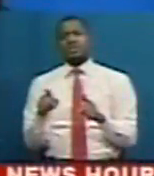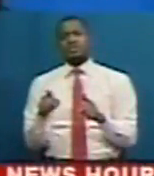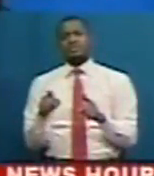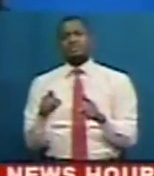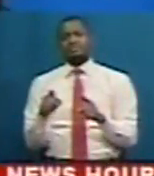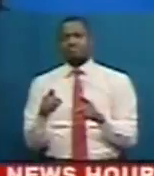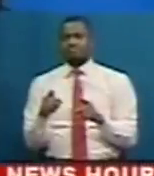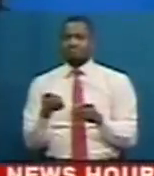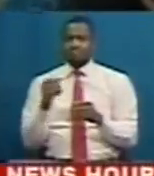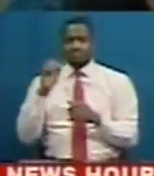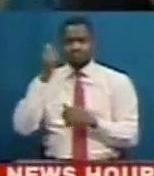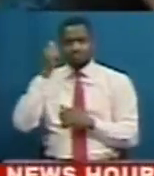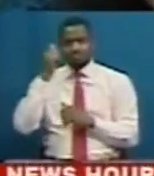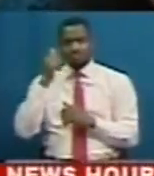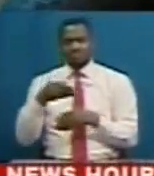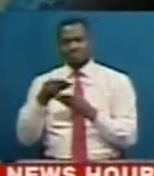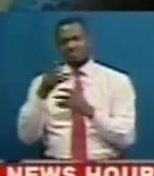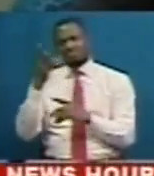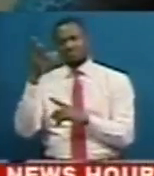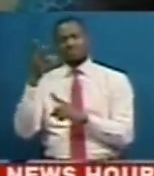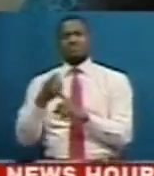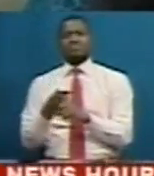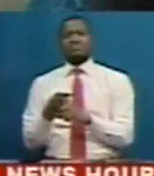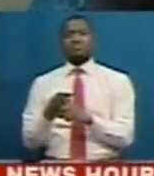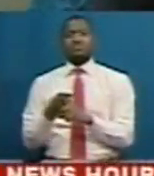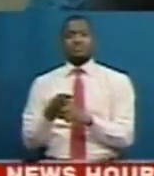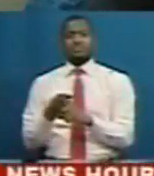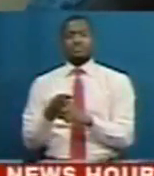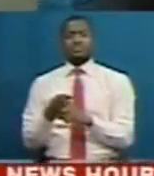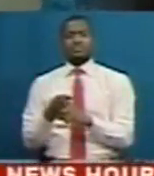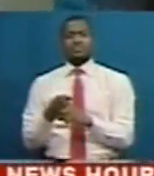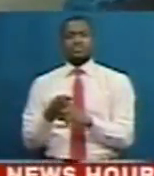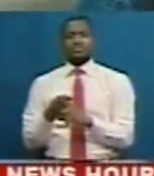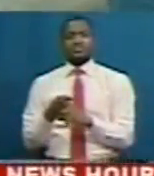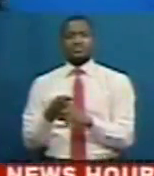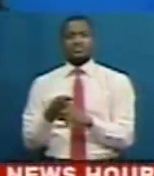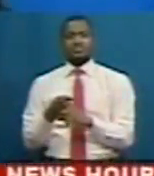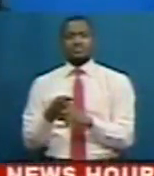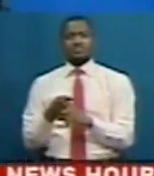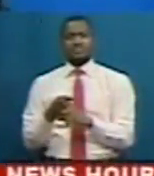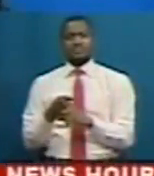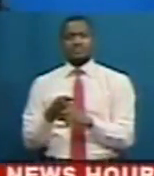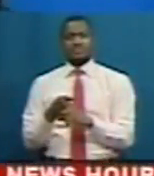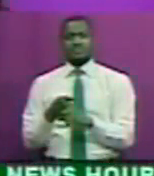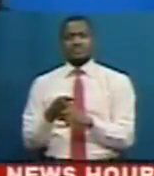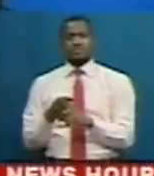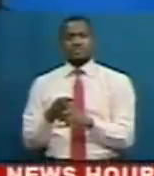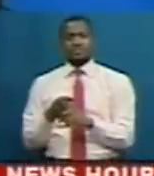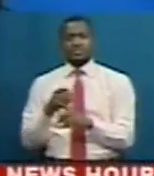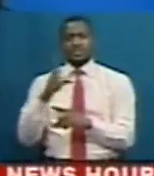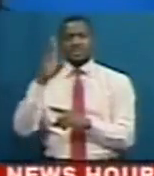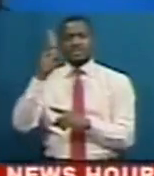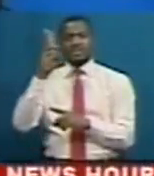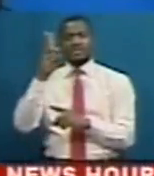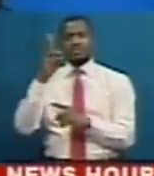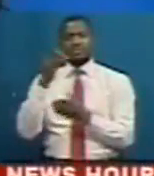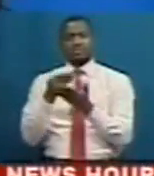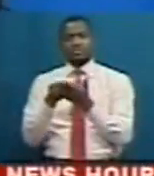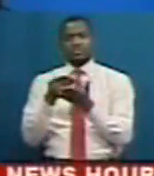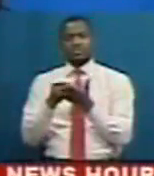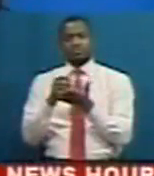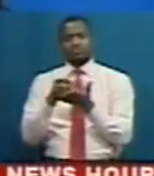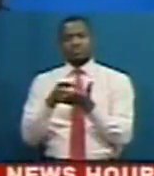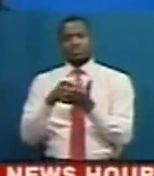10 shillings and sixpence, and she took 6 shillings out of